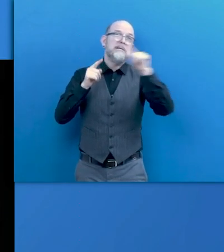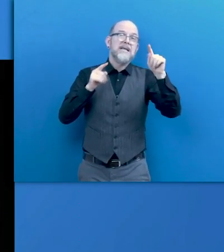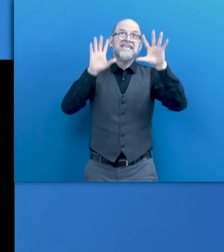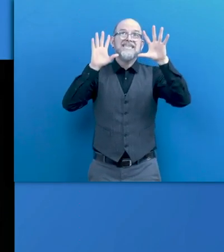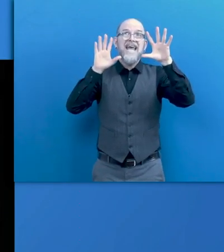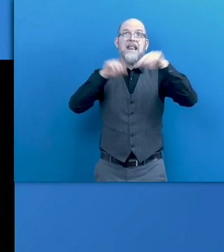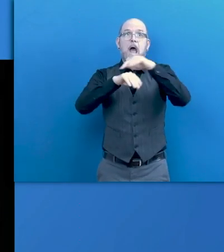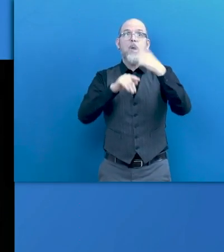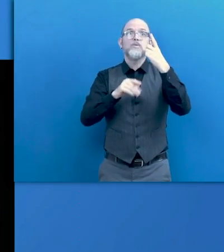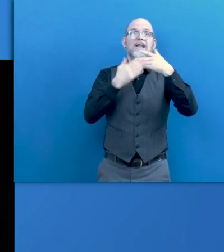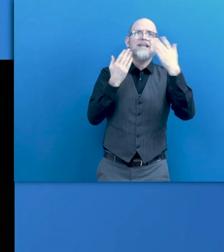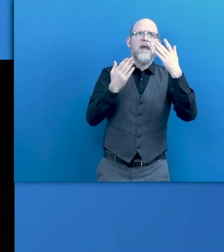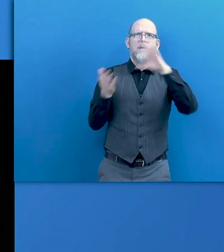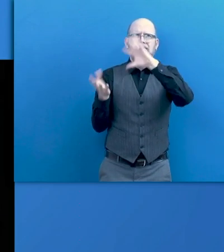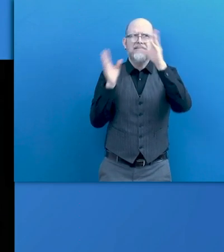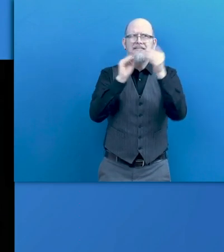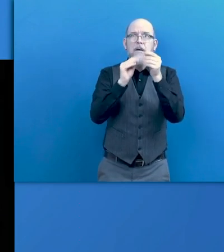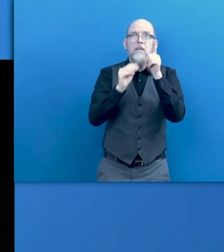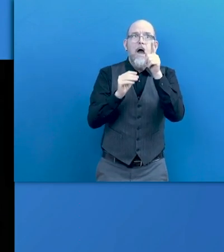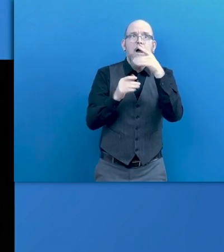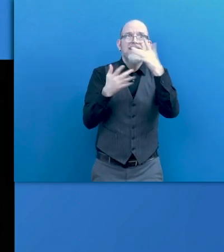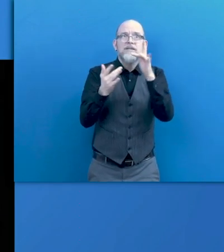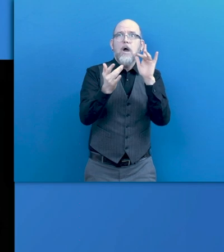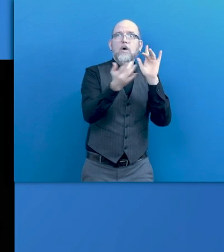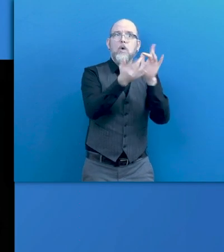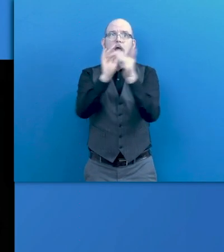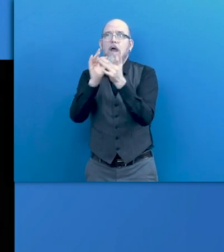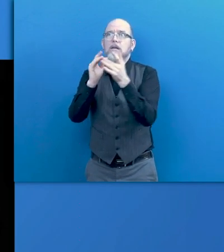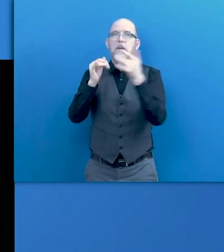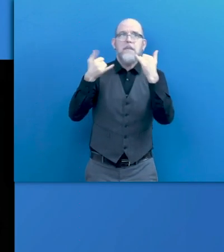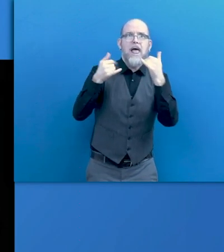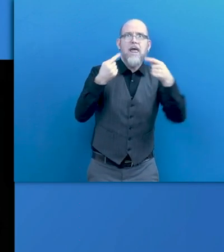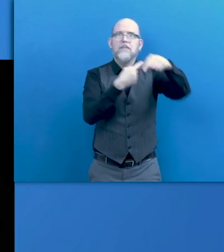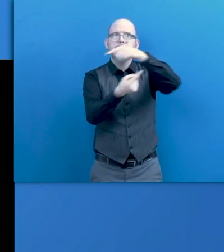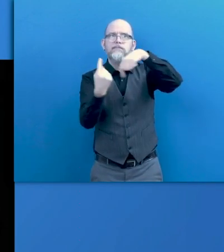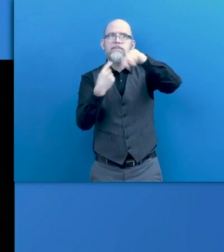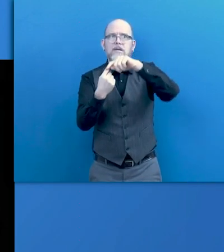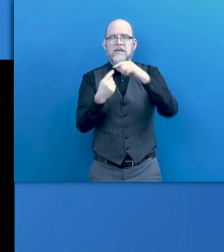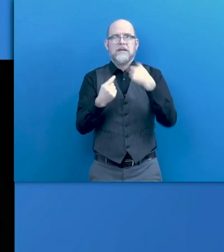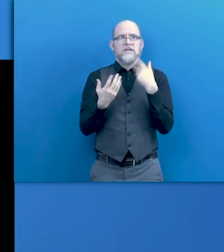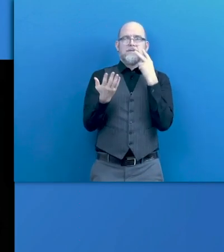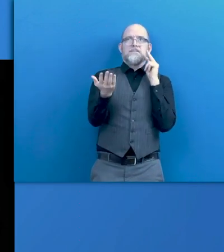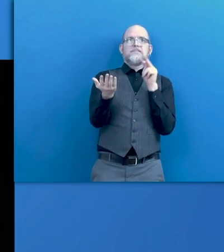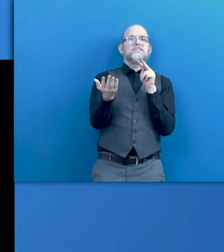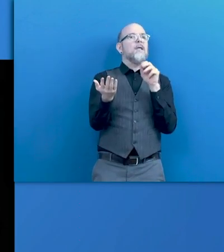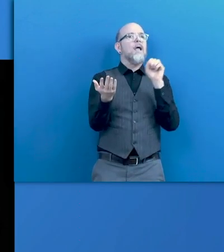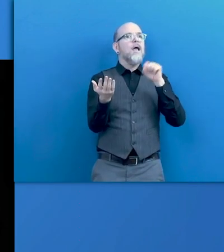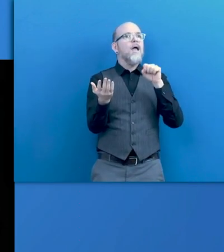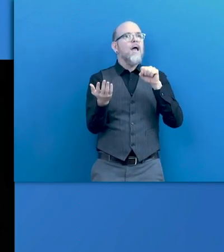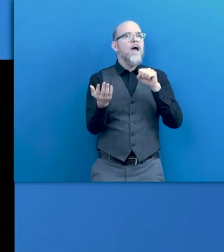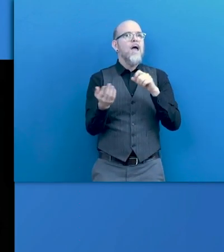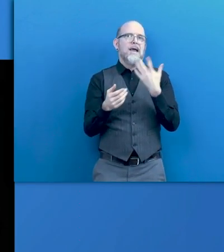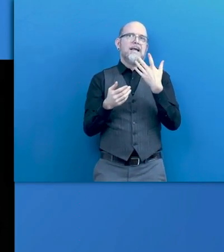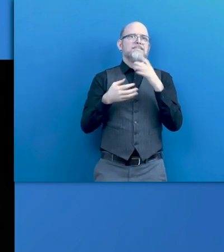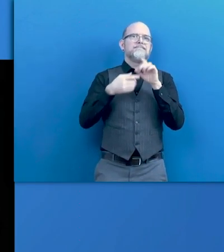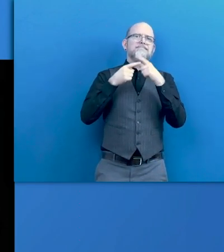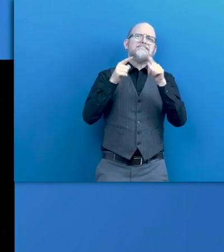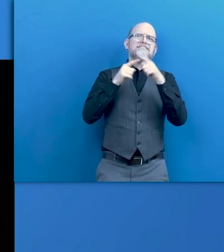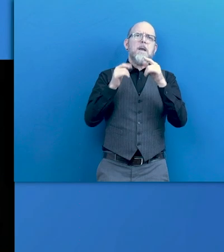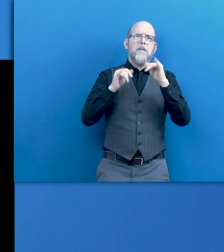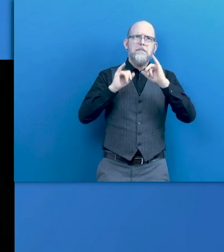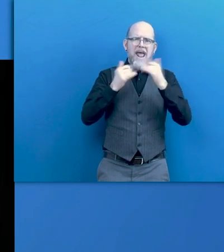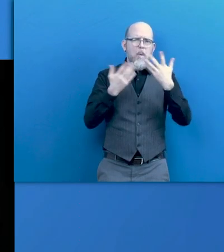in contact with it is excellent, because I do believe that games as such, and of course it now depends on how game developers deal with